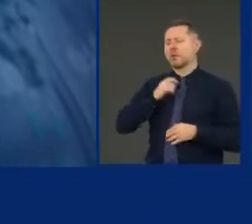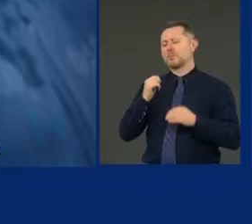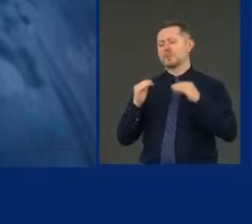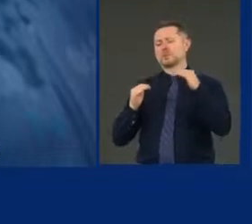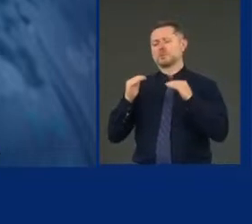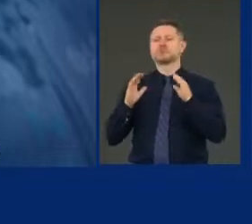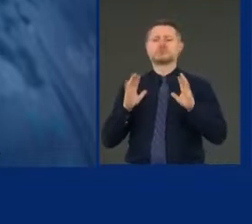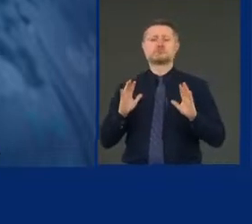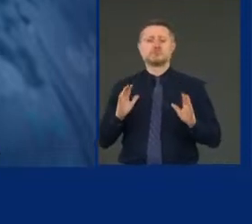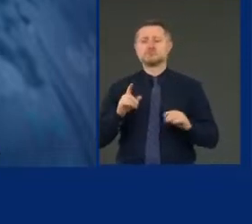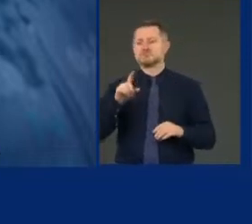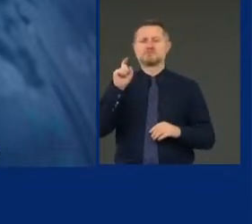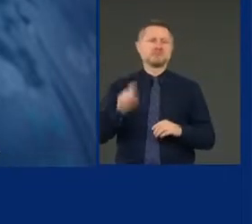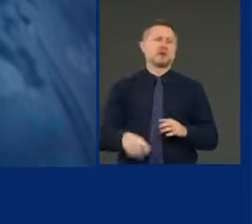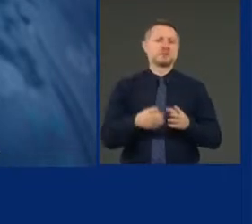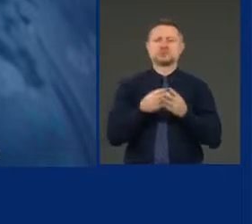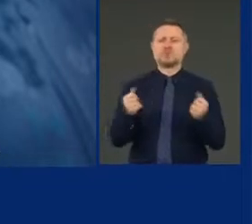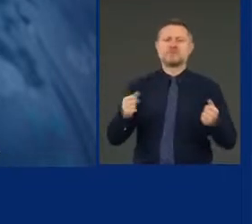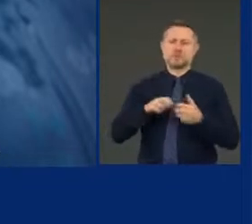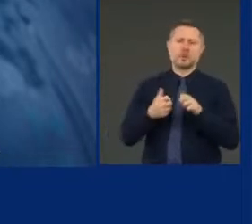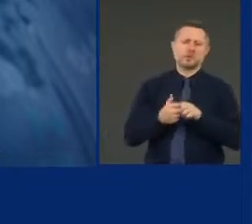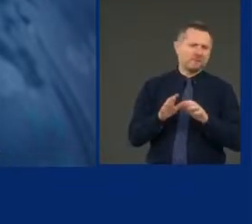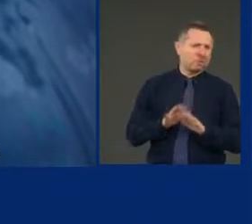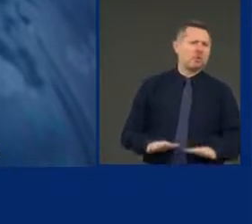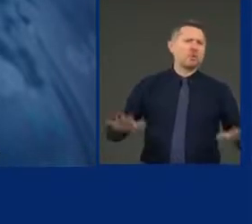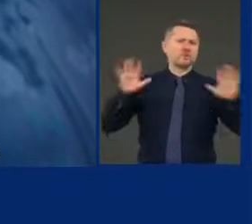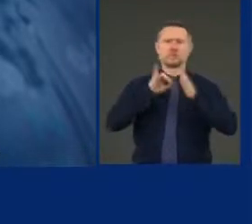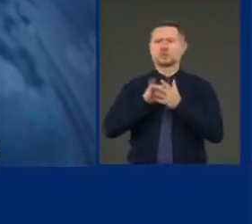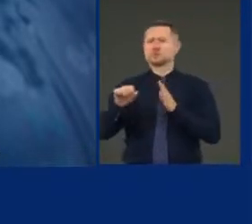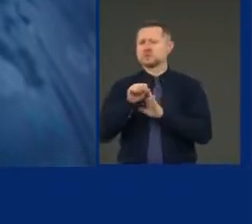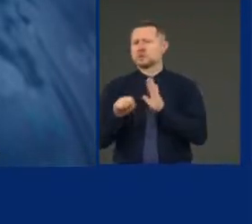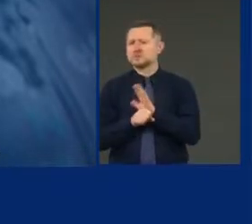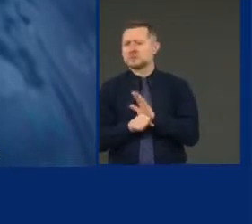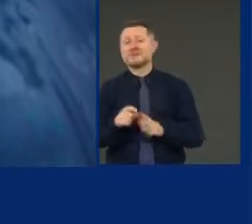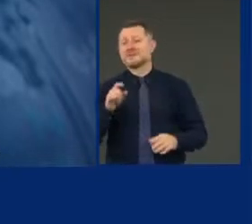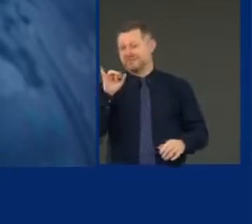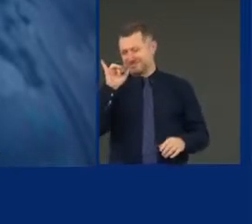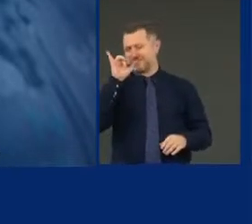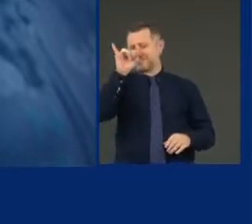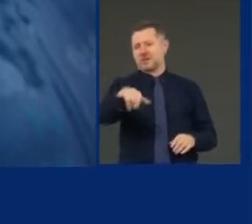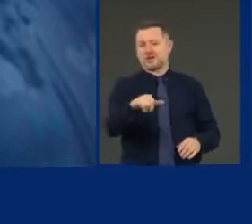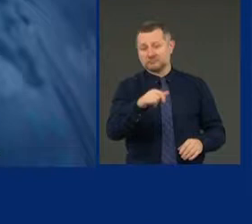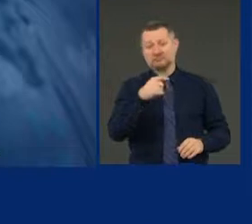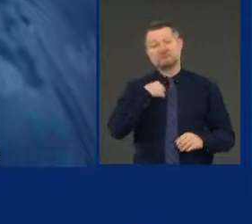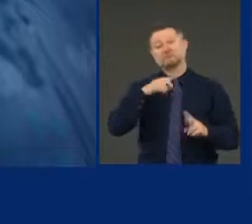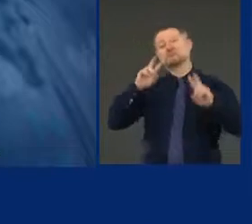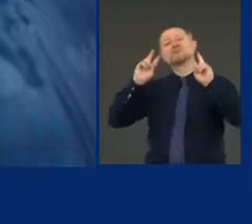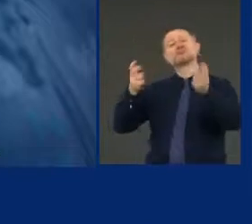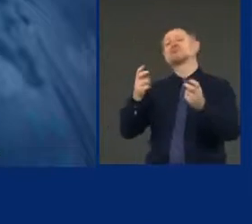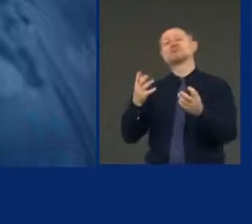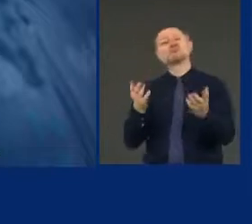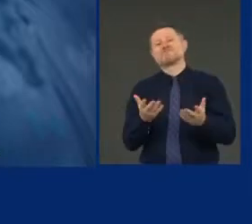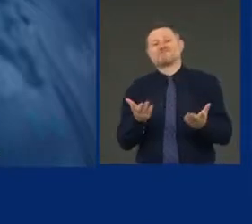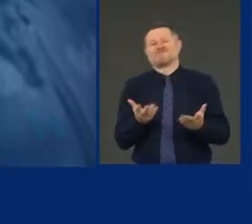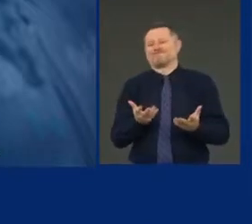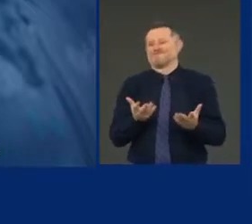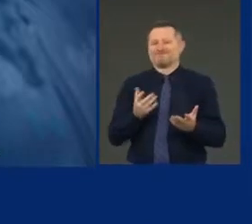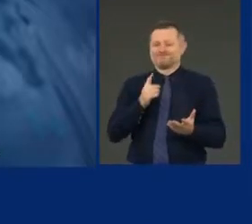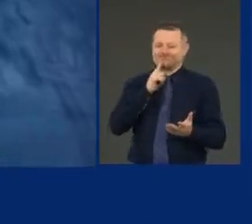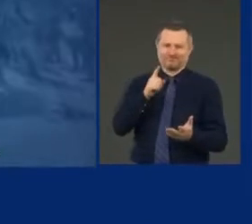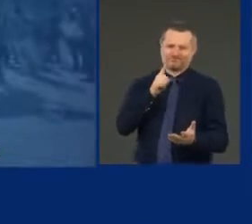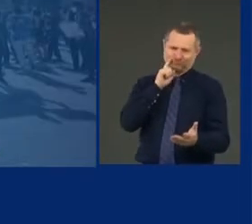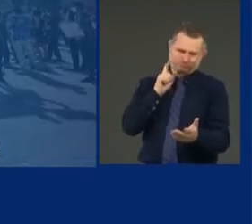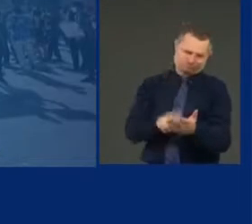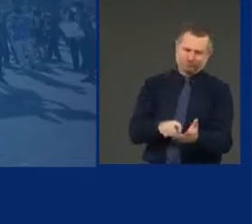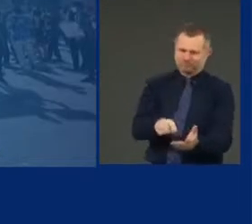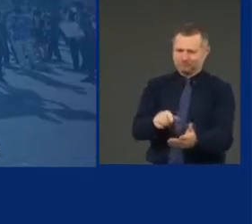addressed. That has to be addressed. It came to light. It was exposed because of this situation. But it was